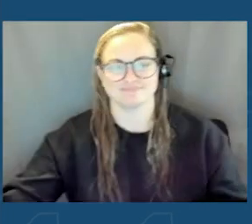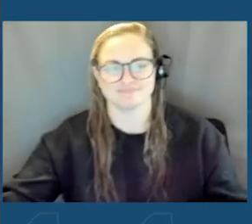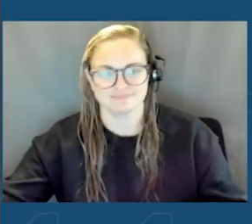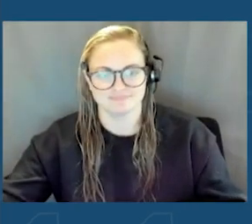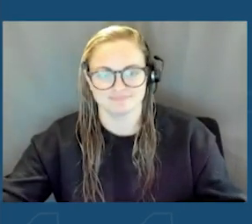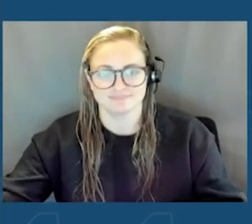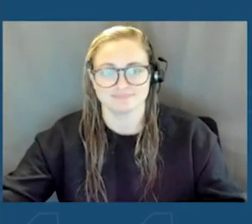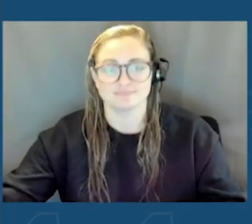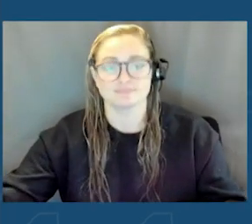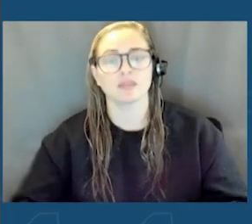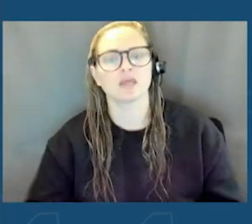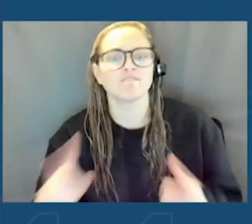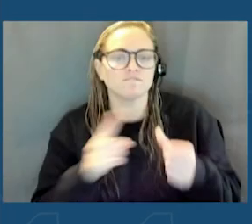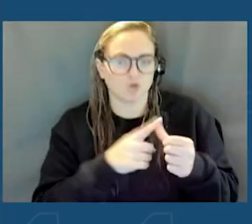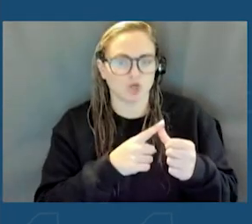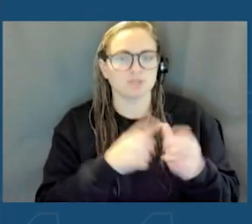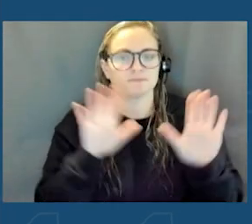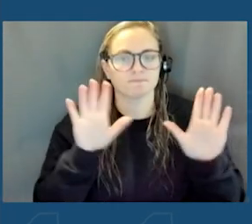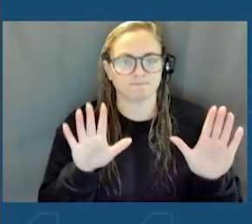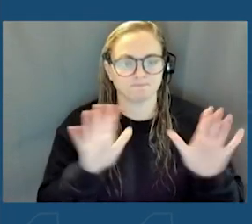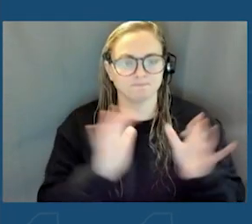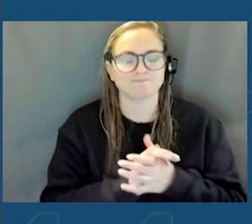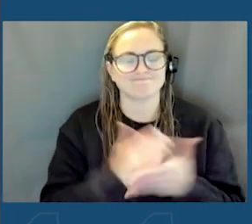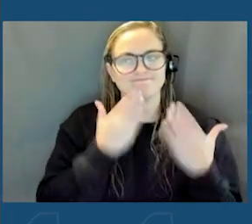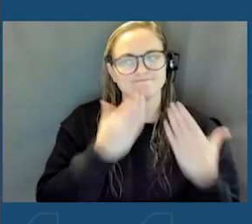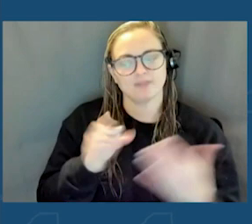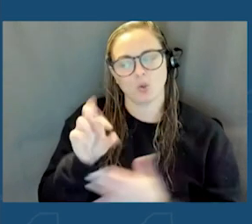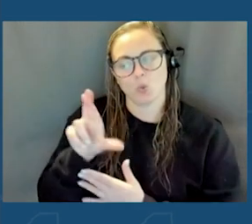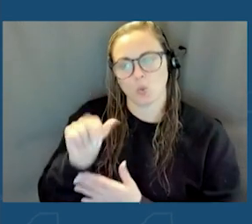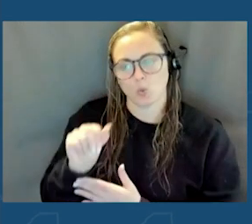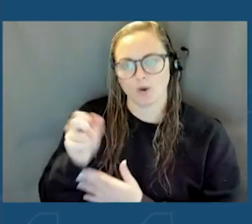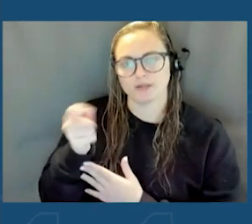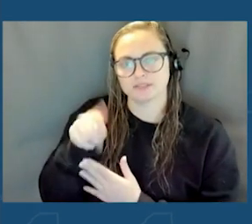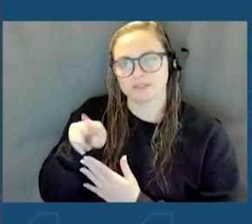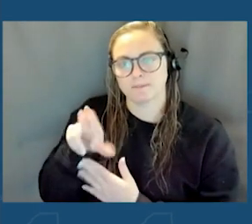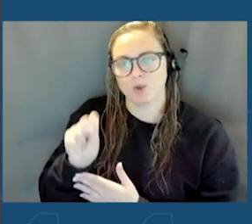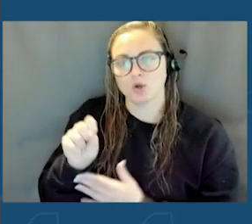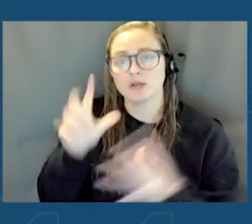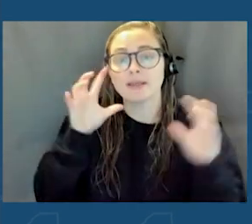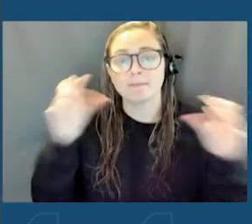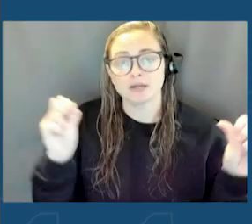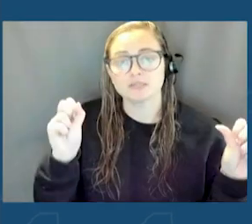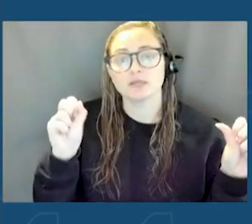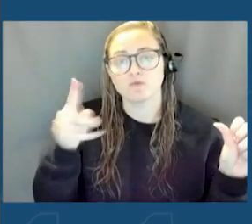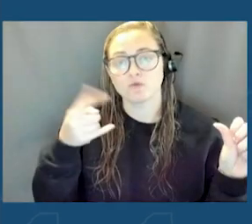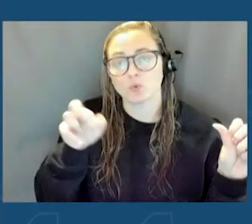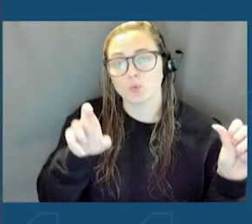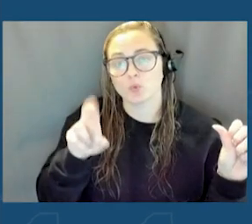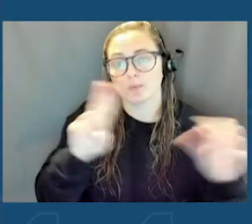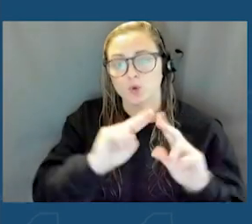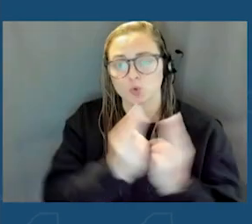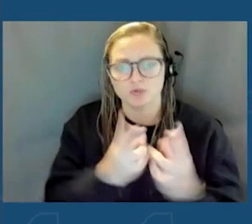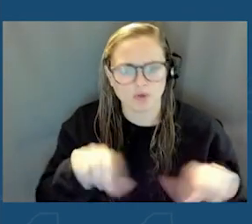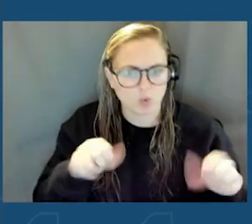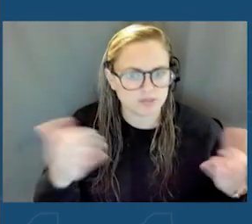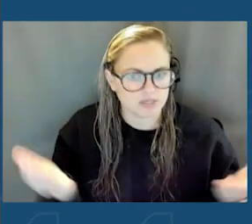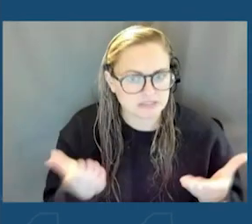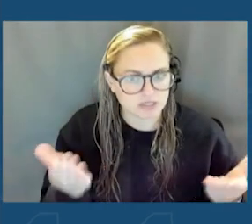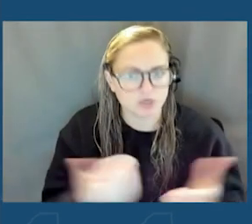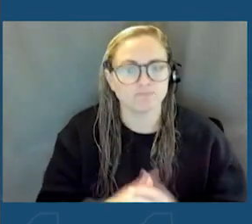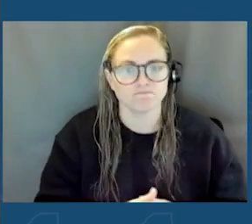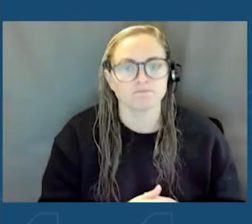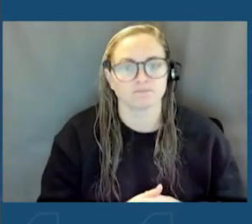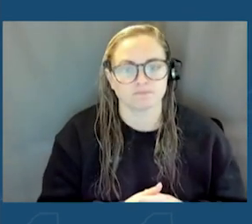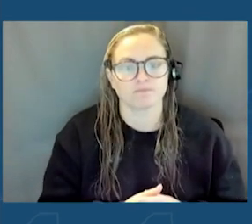First, I want to thank Laura Sparks, the president of Cooper Union, for the introduction and for hosting us in this